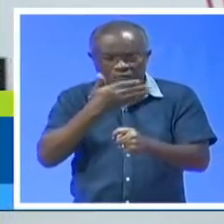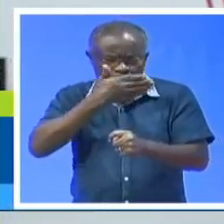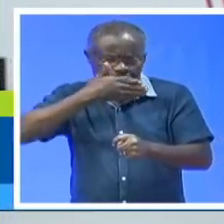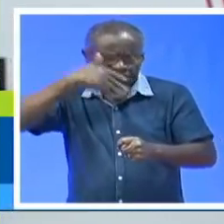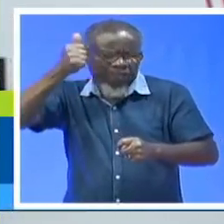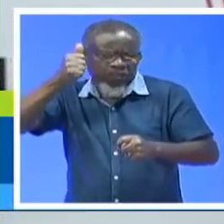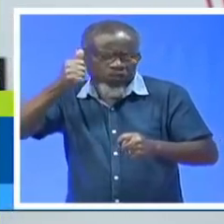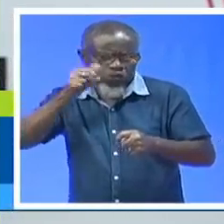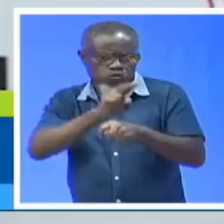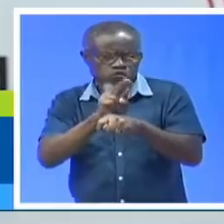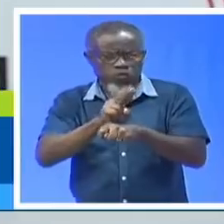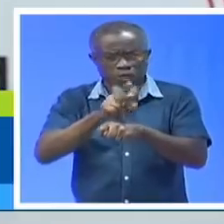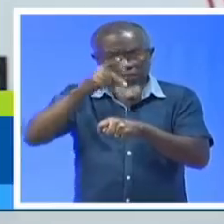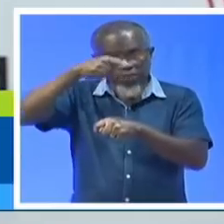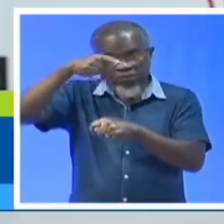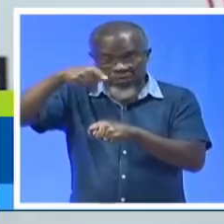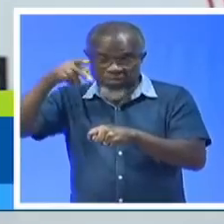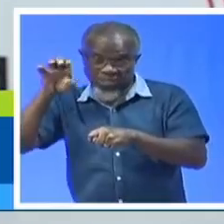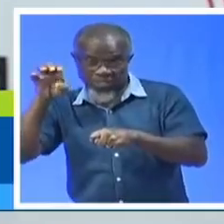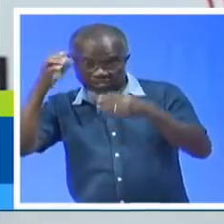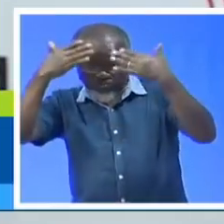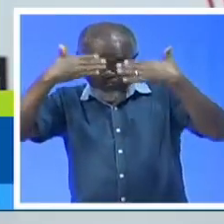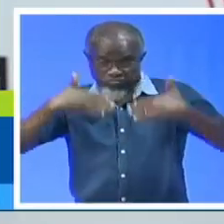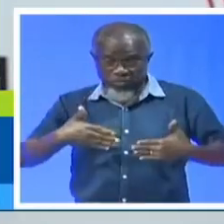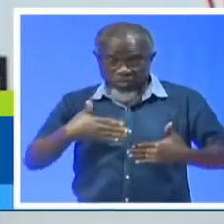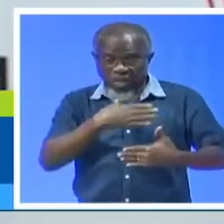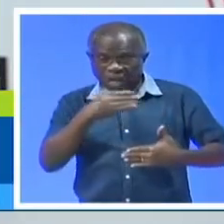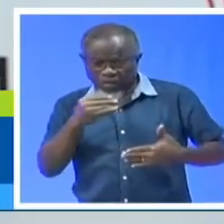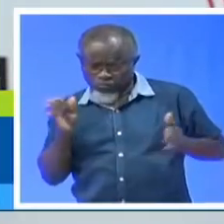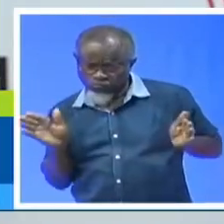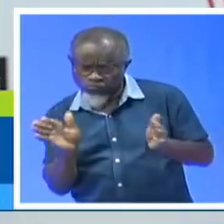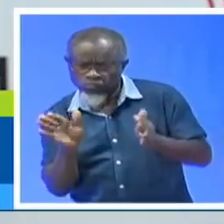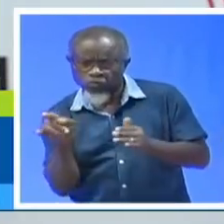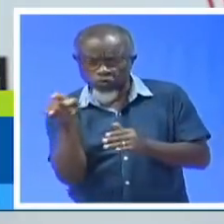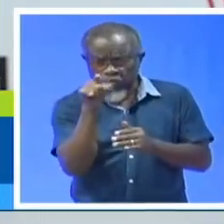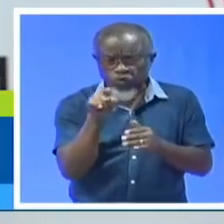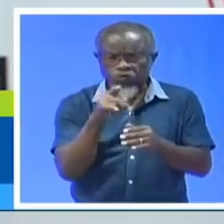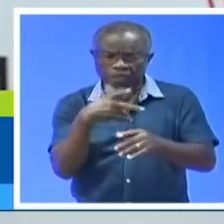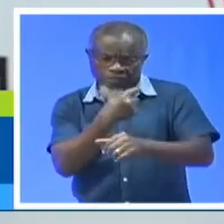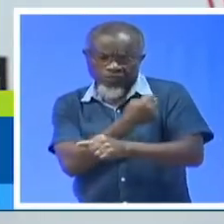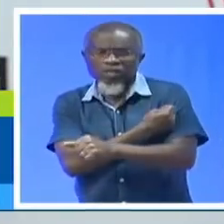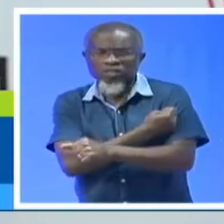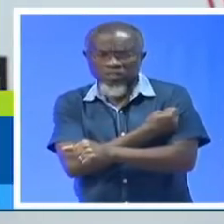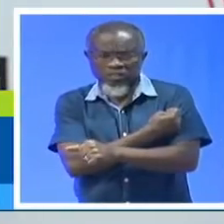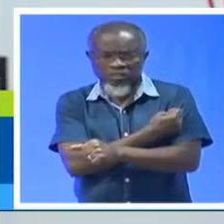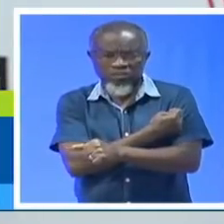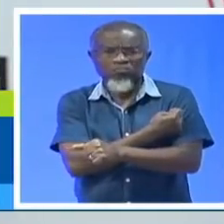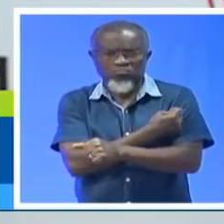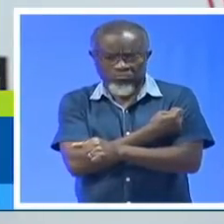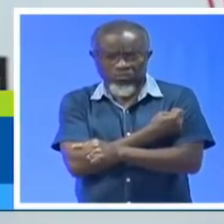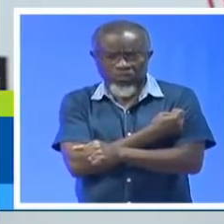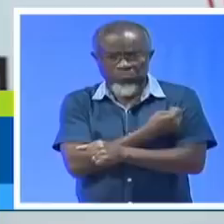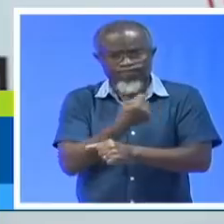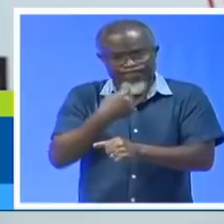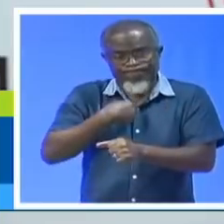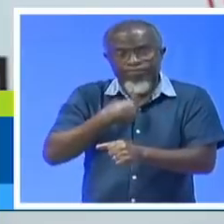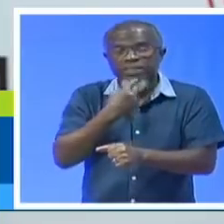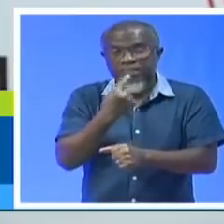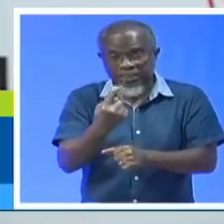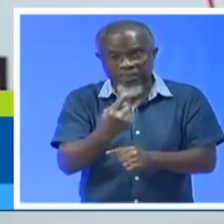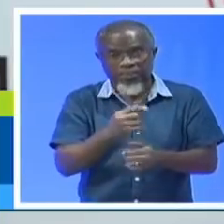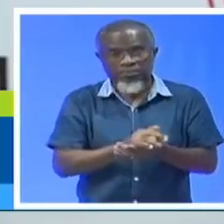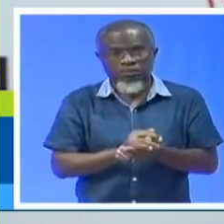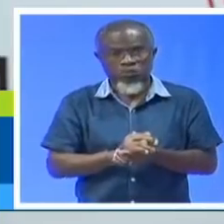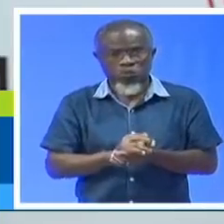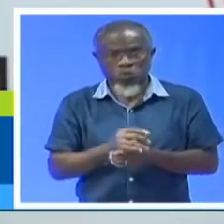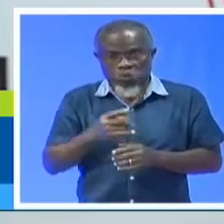PPE, and you are encouraged to get vaccinated. That is what we are doing, and I am doing as Minister of Health. We have